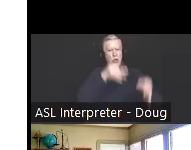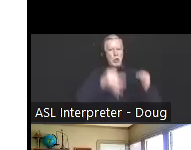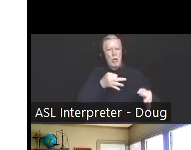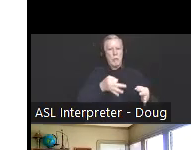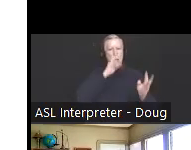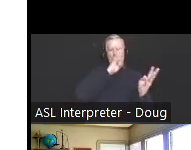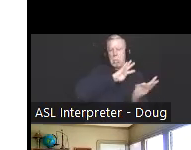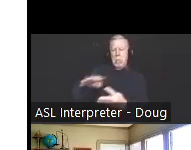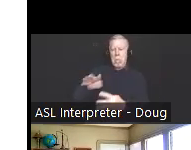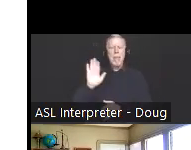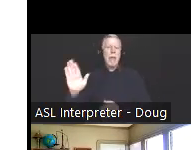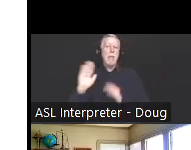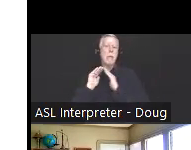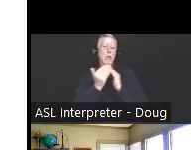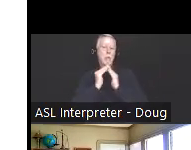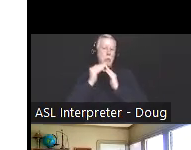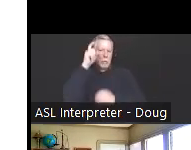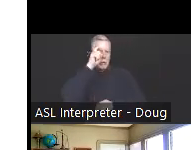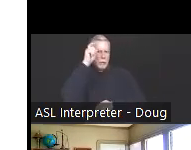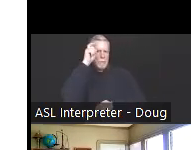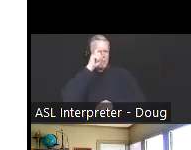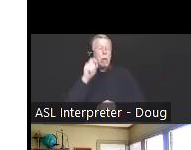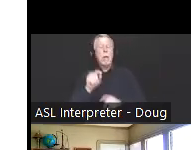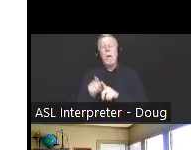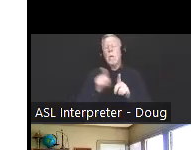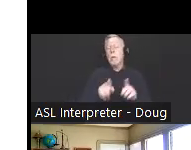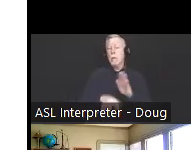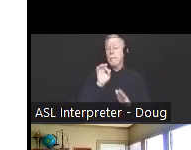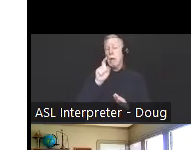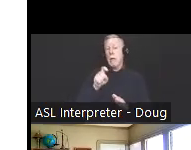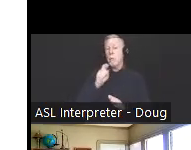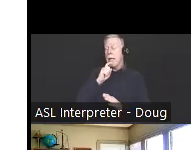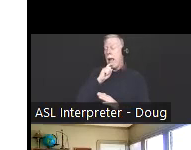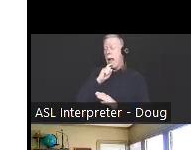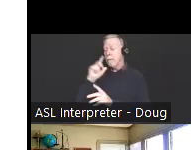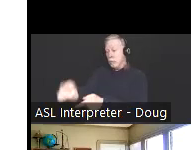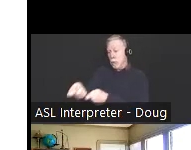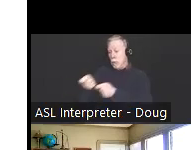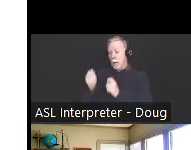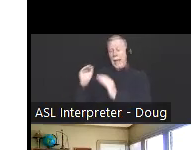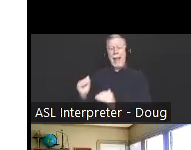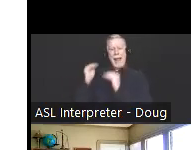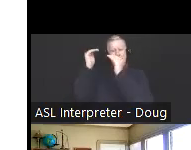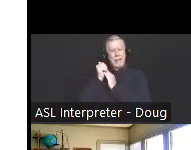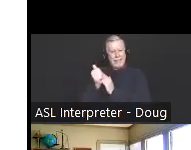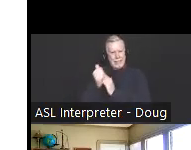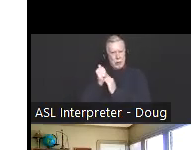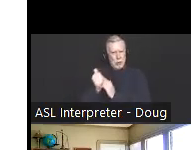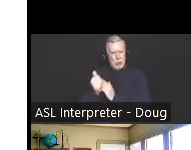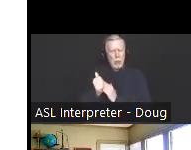we'll also find is we need to elevate and support leadership that's going on, good strategies,